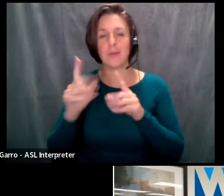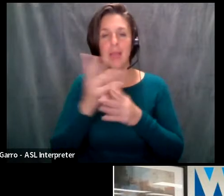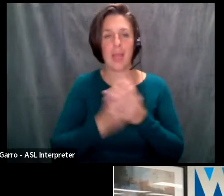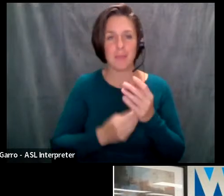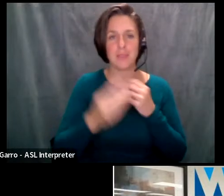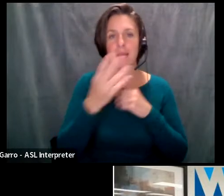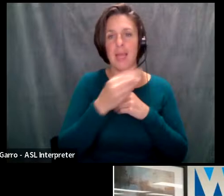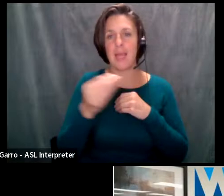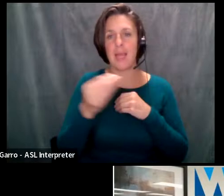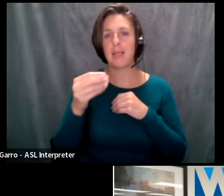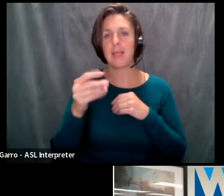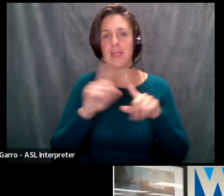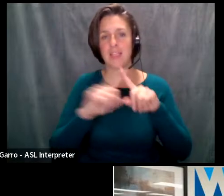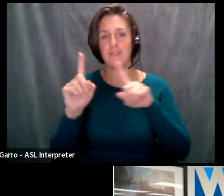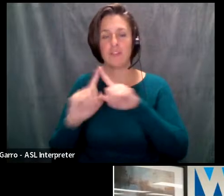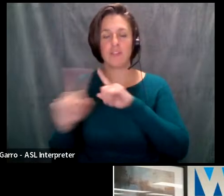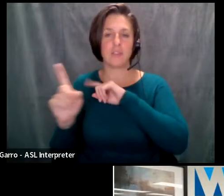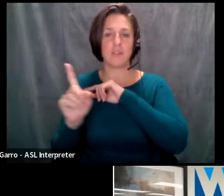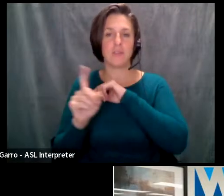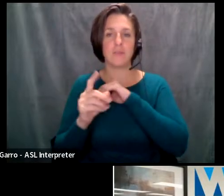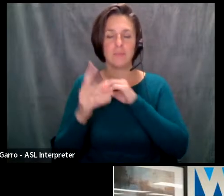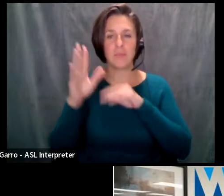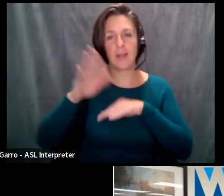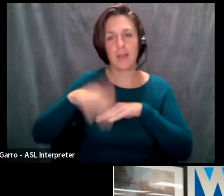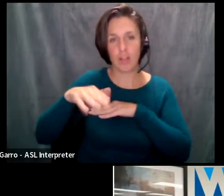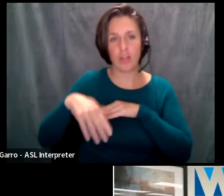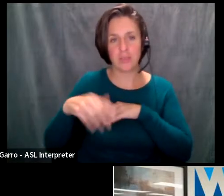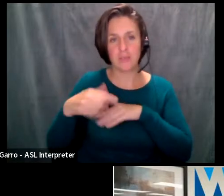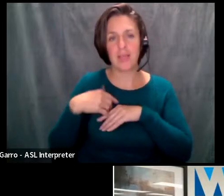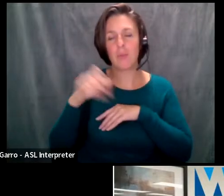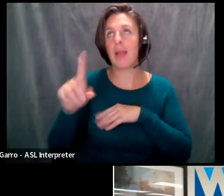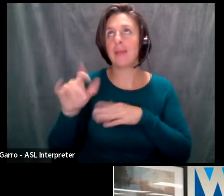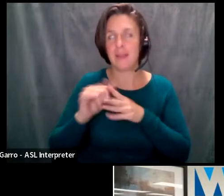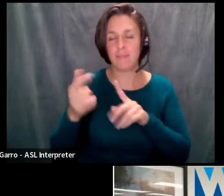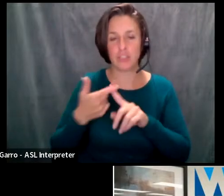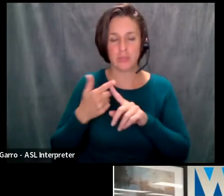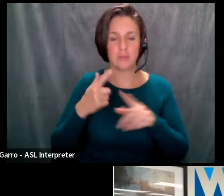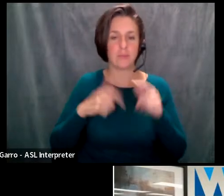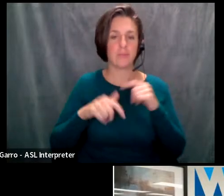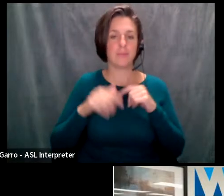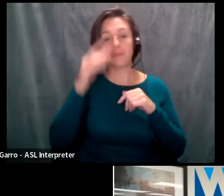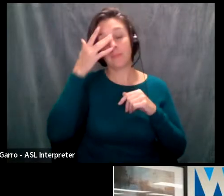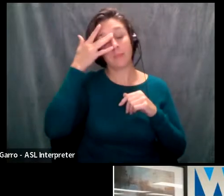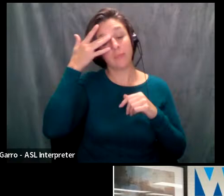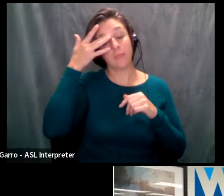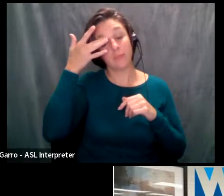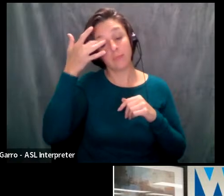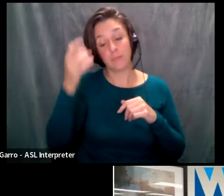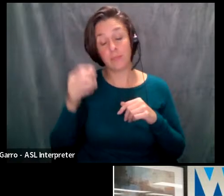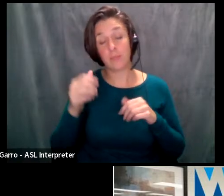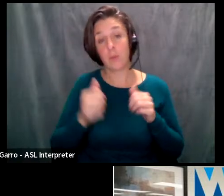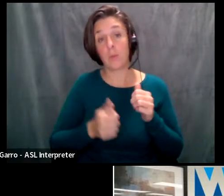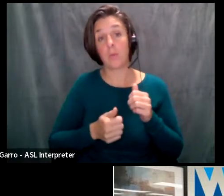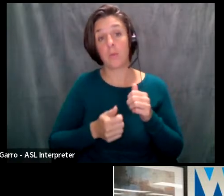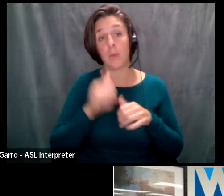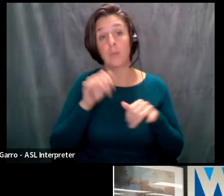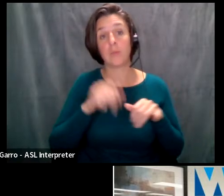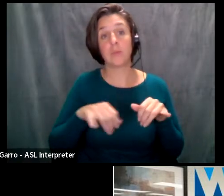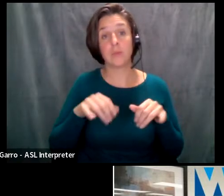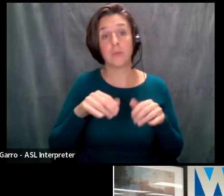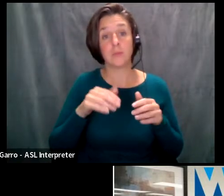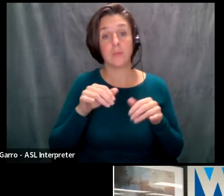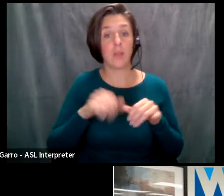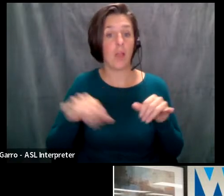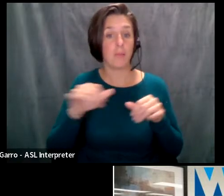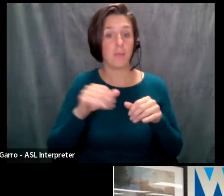tardies? I'll ask that question first. Go ahead. Yeah, so the most common is there's a wide range of